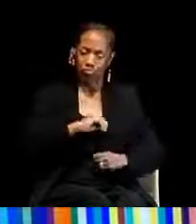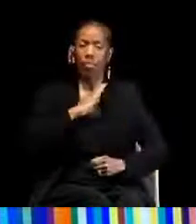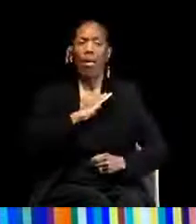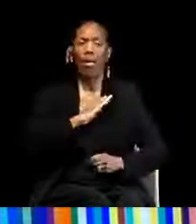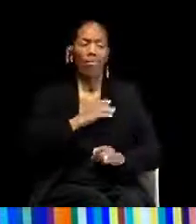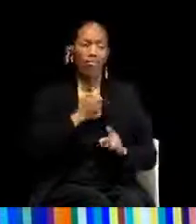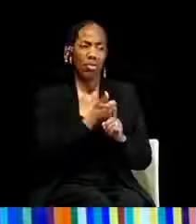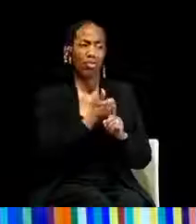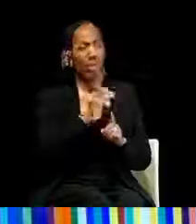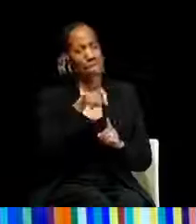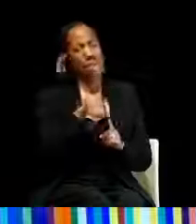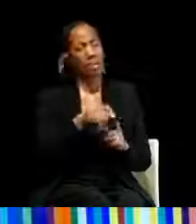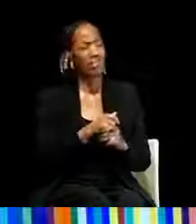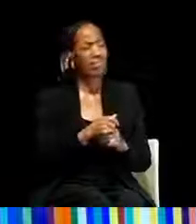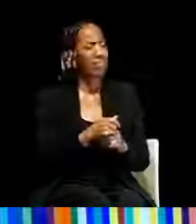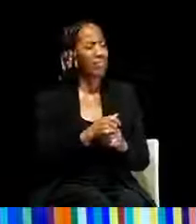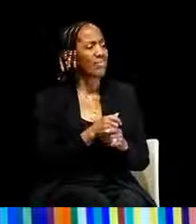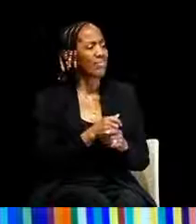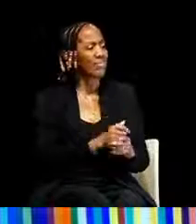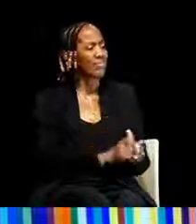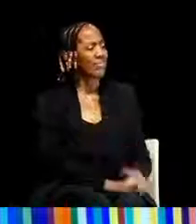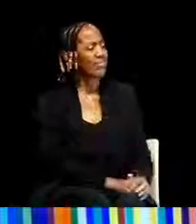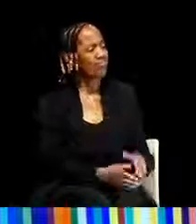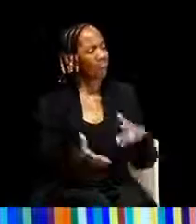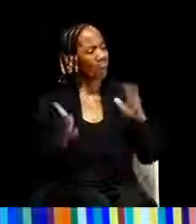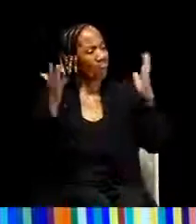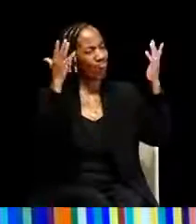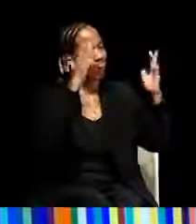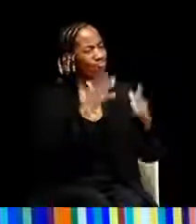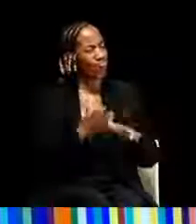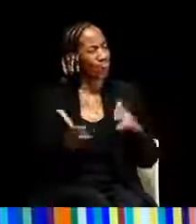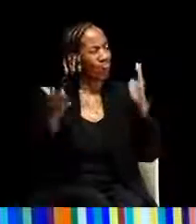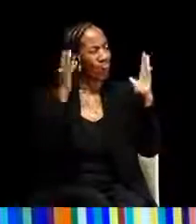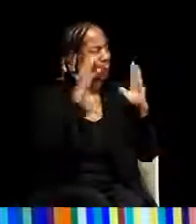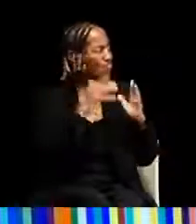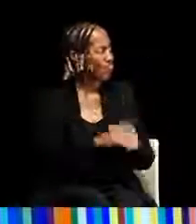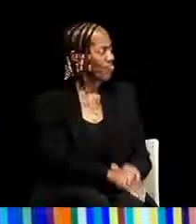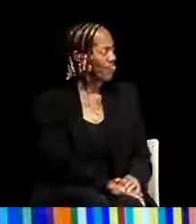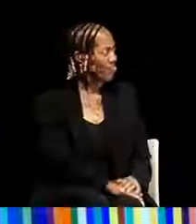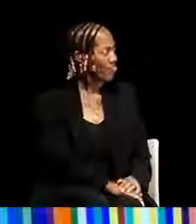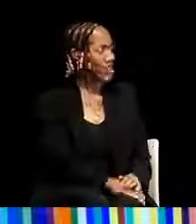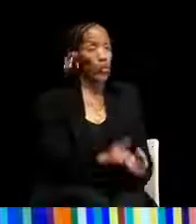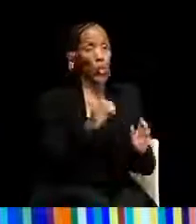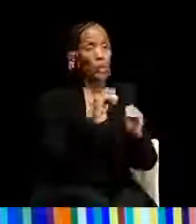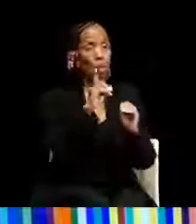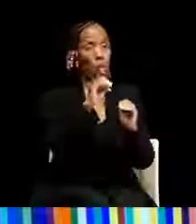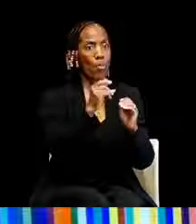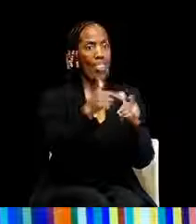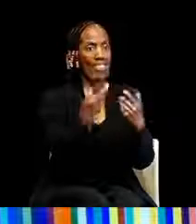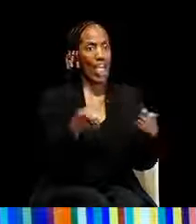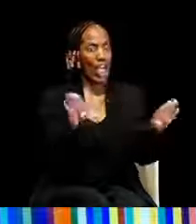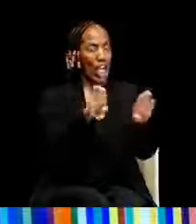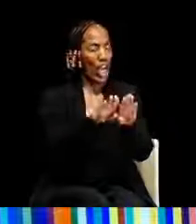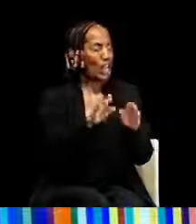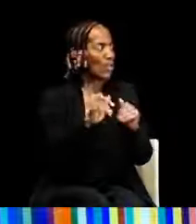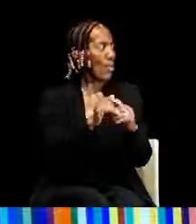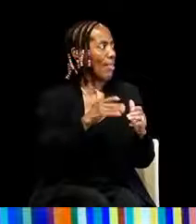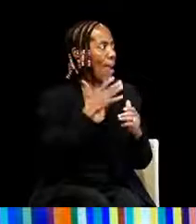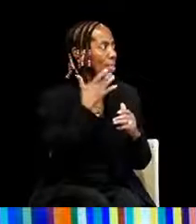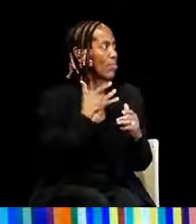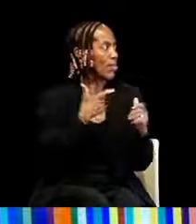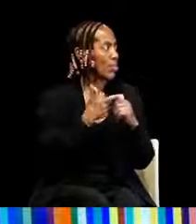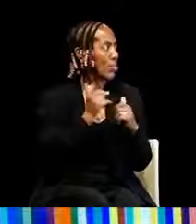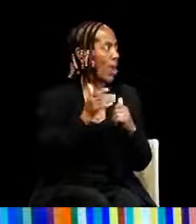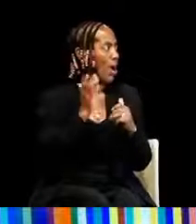much. Thank you everyone for being here. We do have one more quick thing. We're gonna close out with a happy birthday to